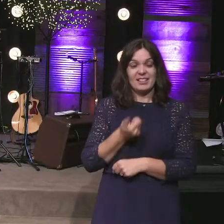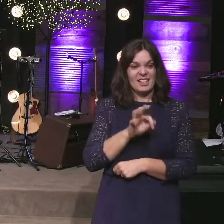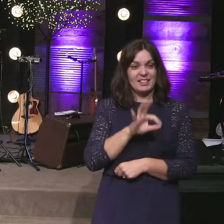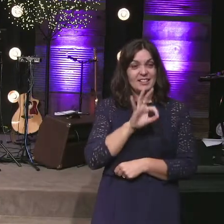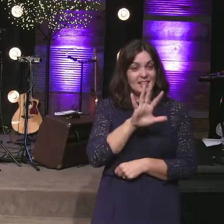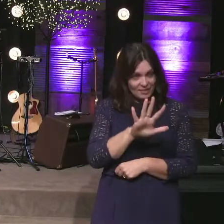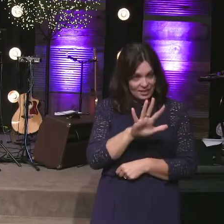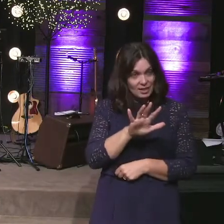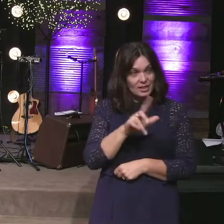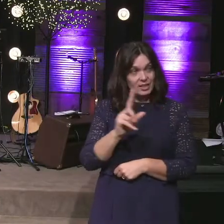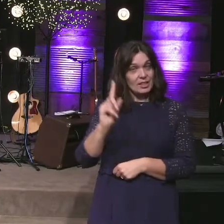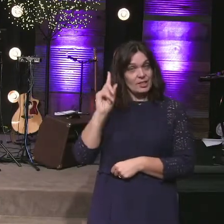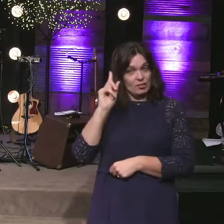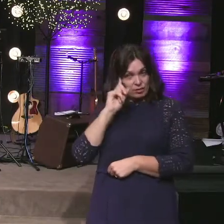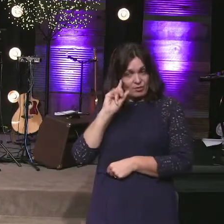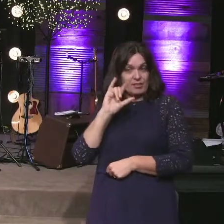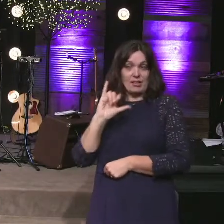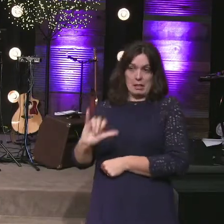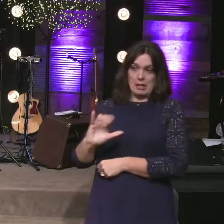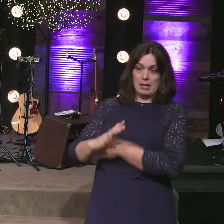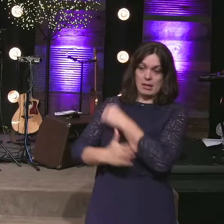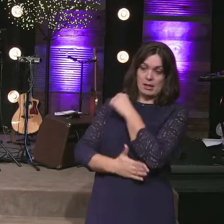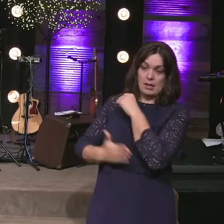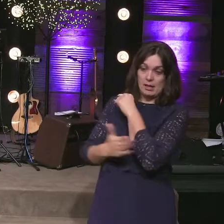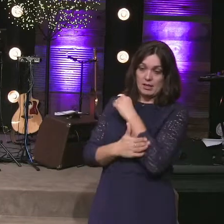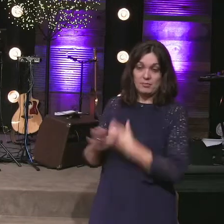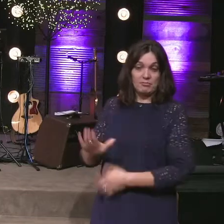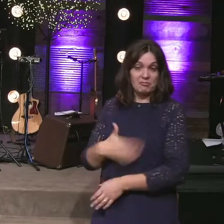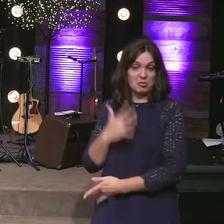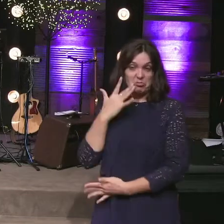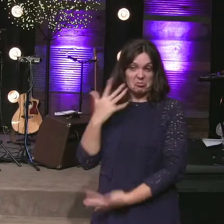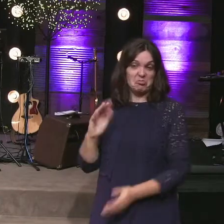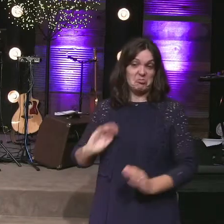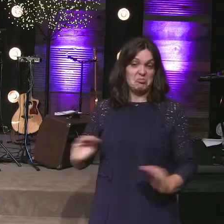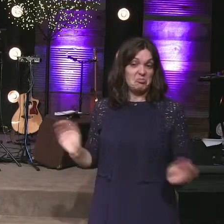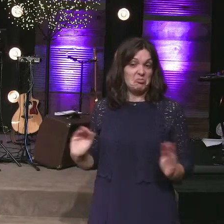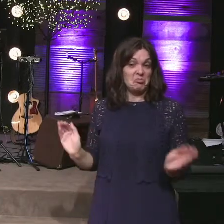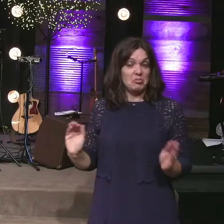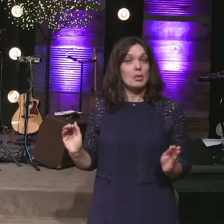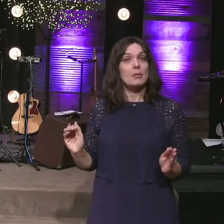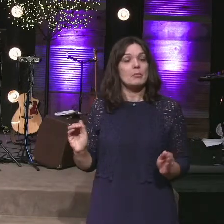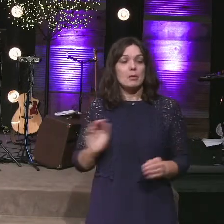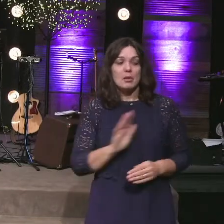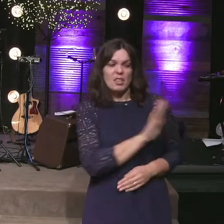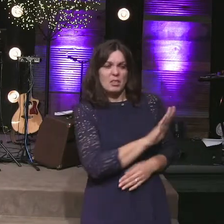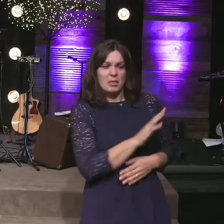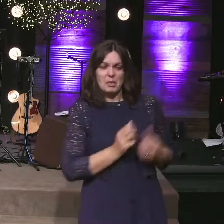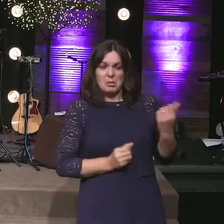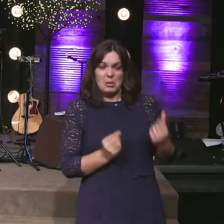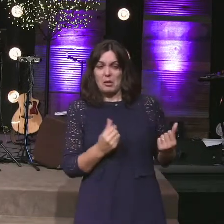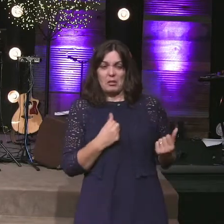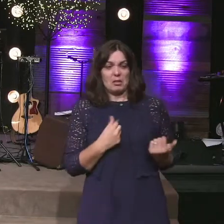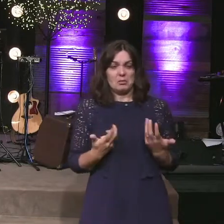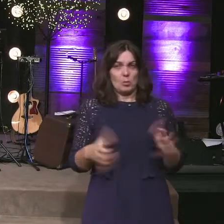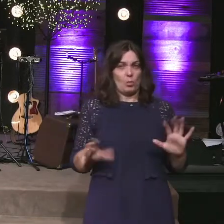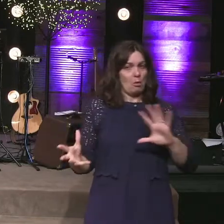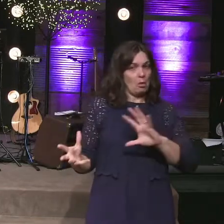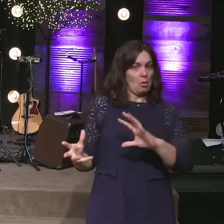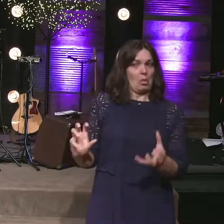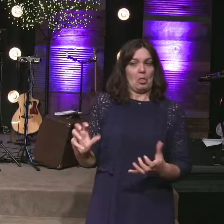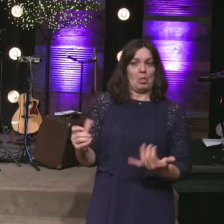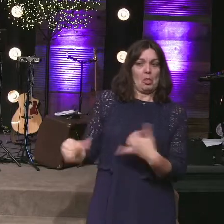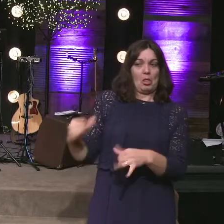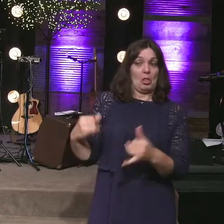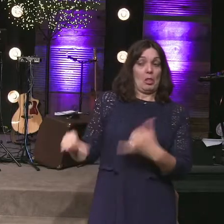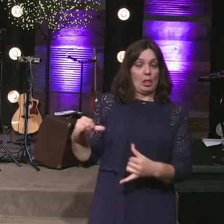haven't heard any of these country songs, but I didn't want to try to mess with it, you know, in somebody else's vehicle, because